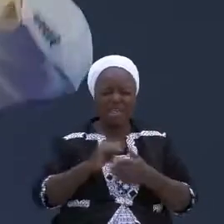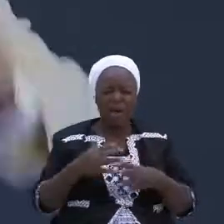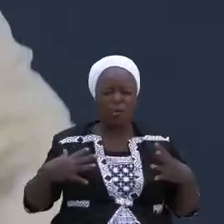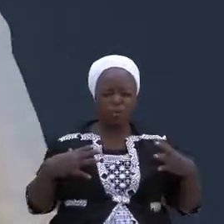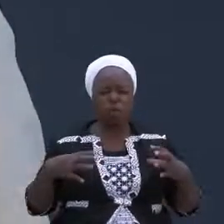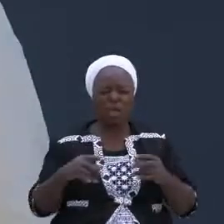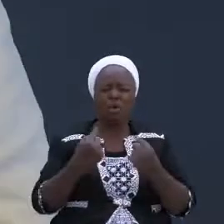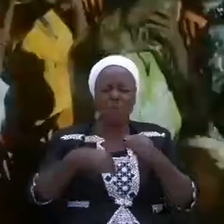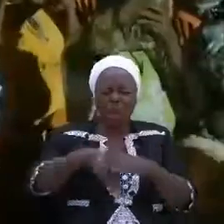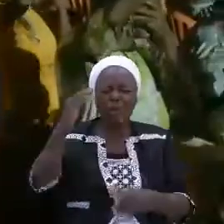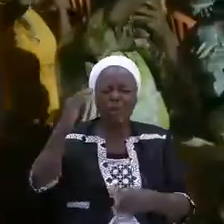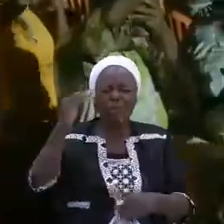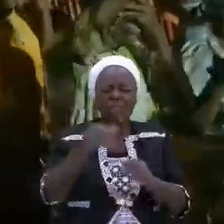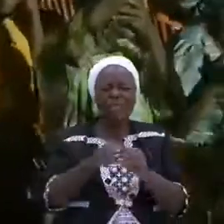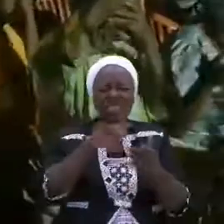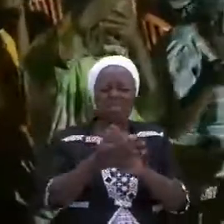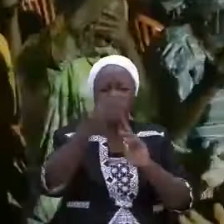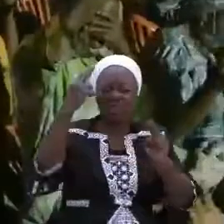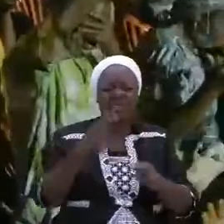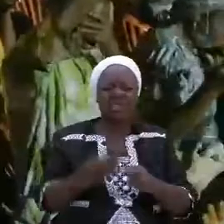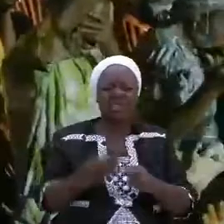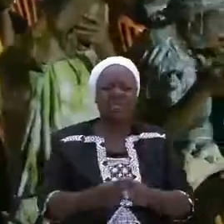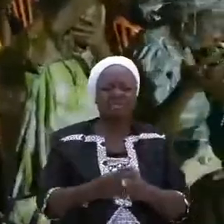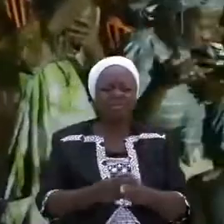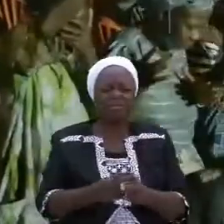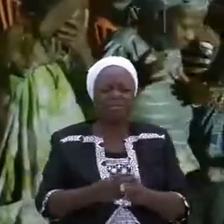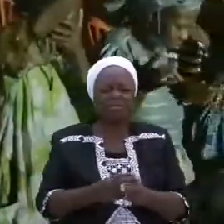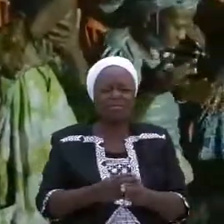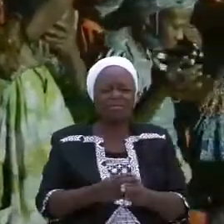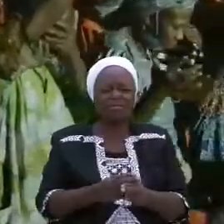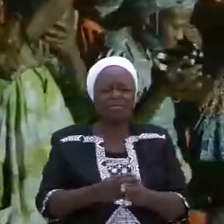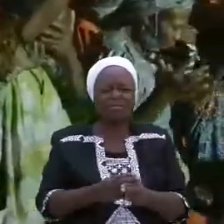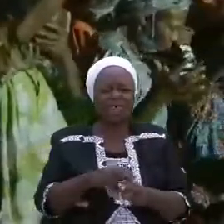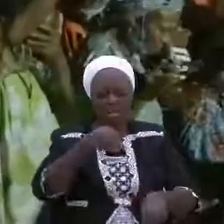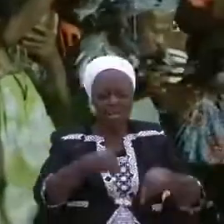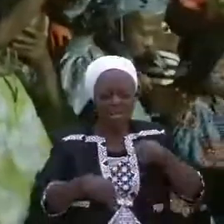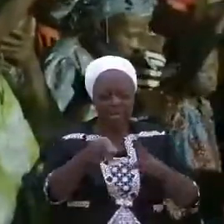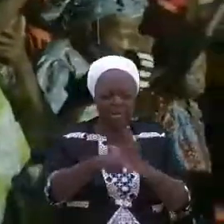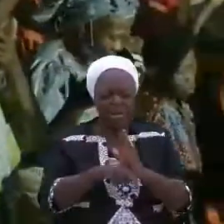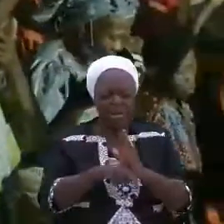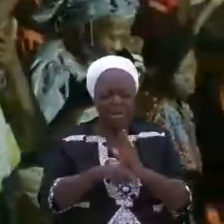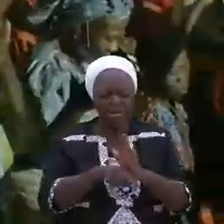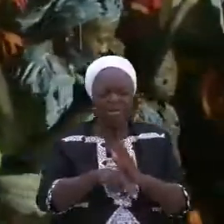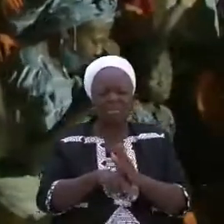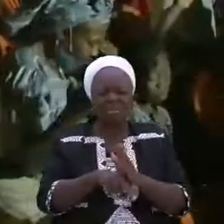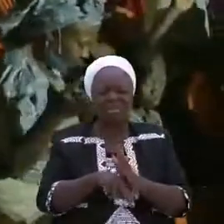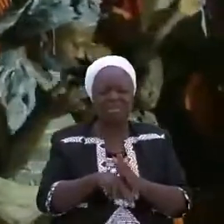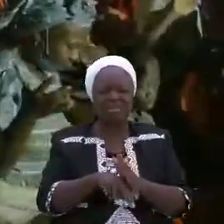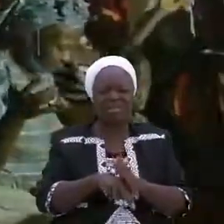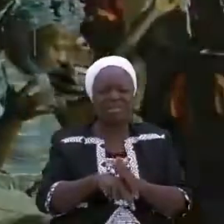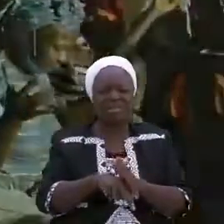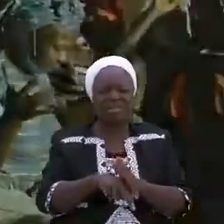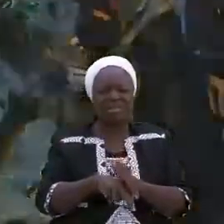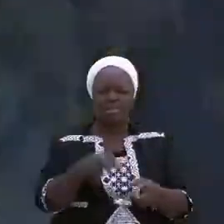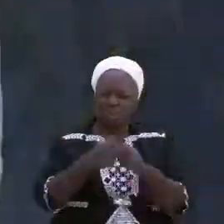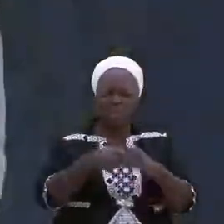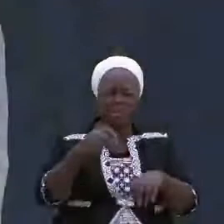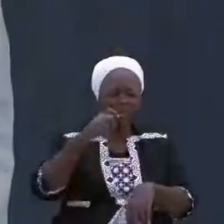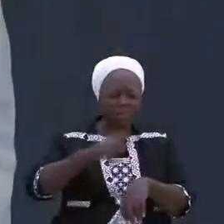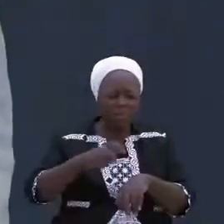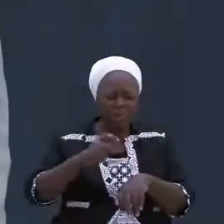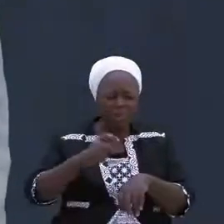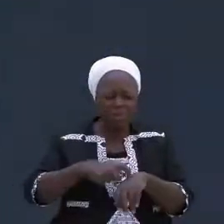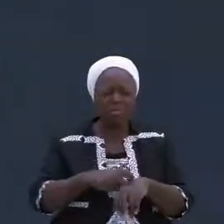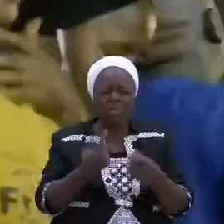come out in jesus name lameness paralysis attractive come out in